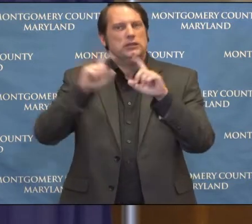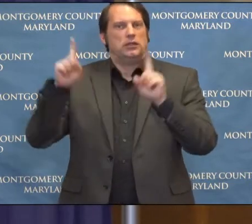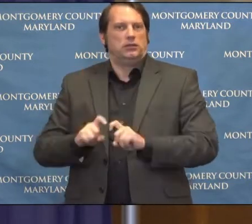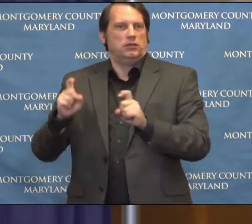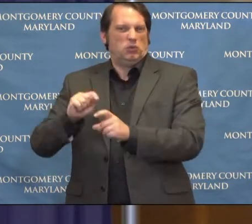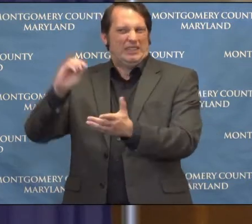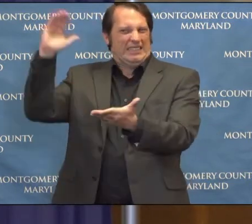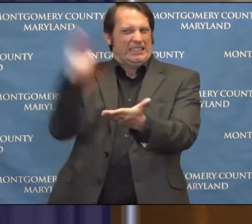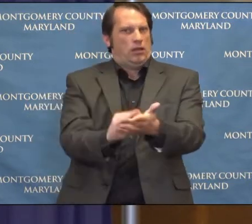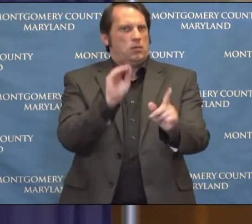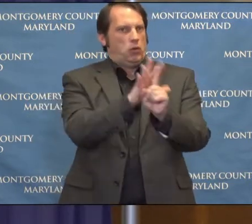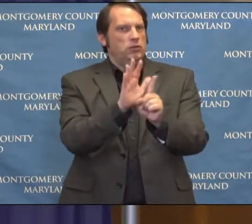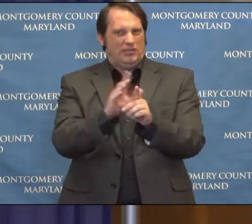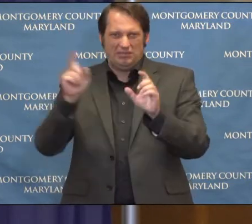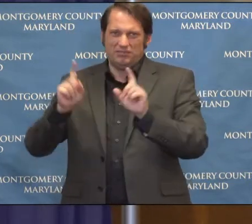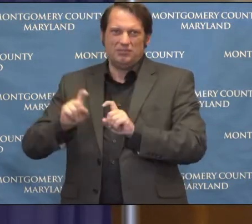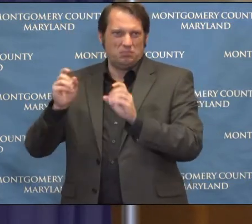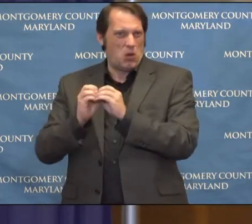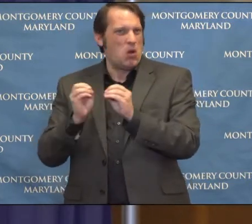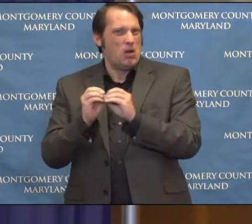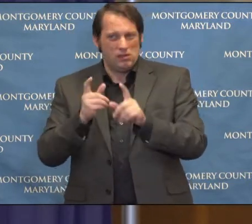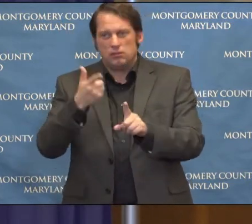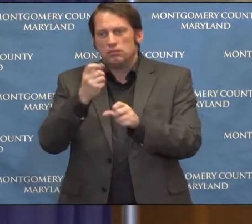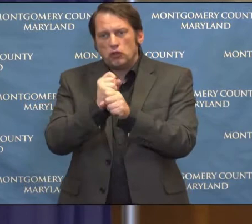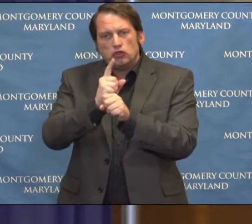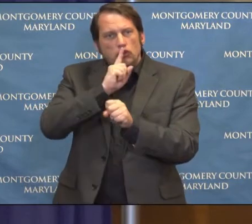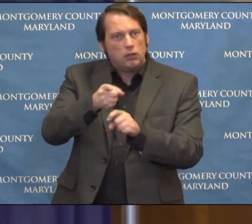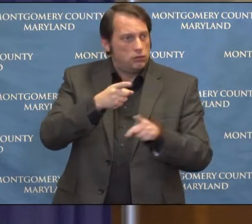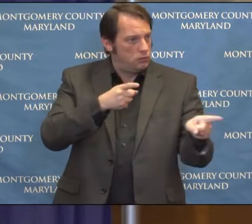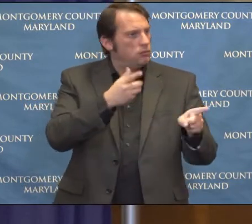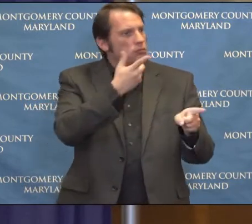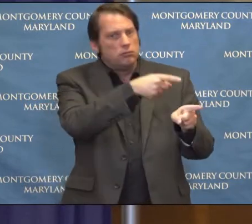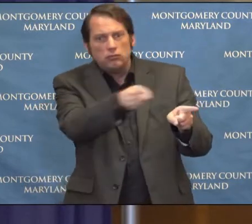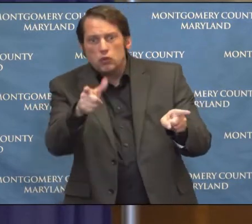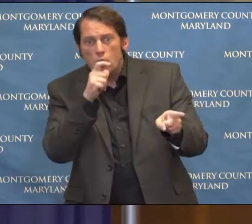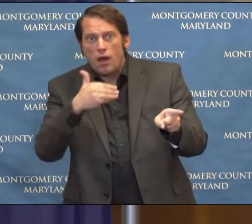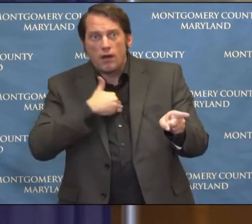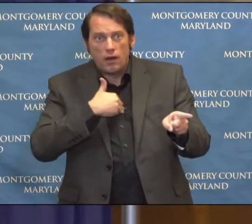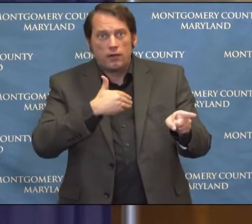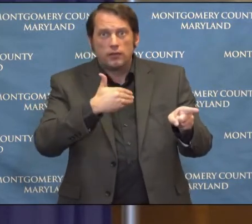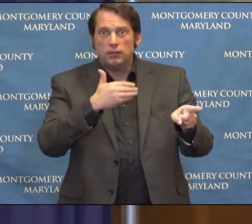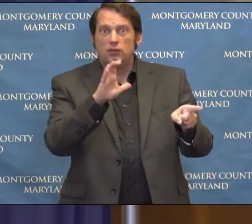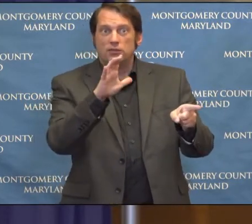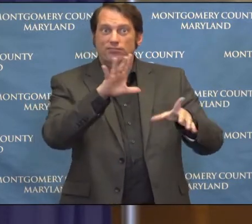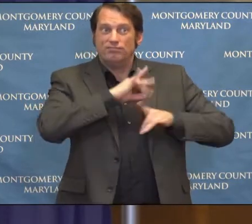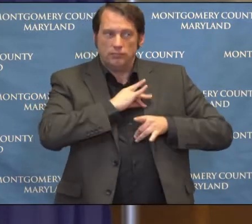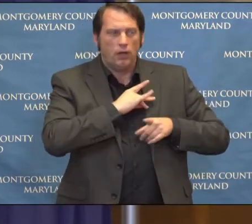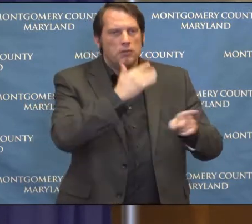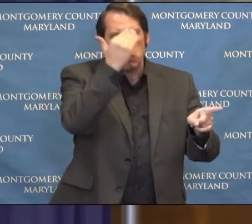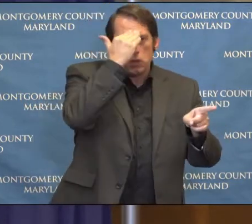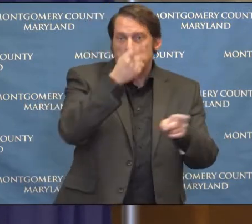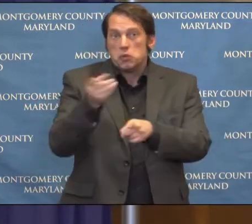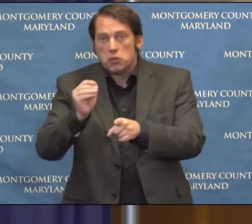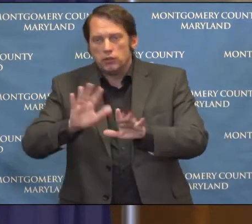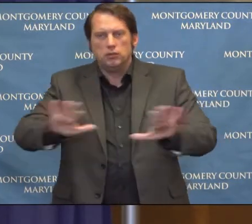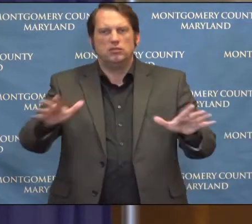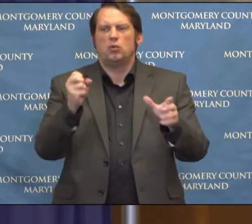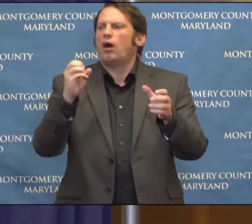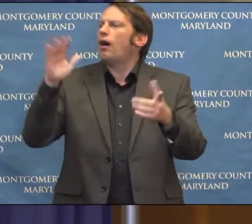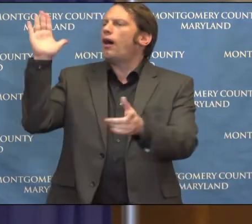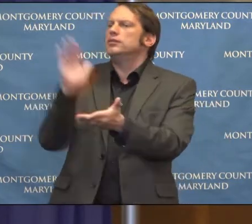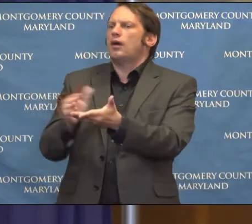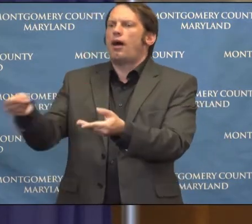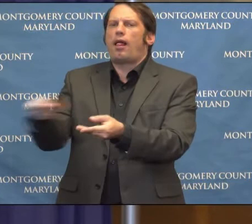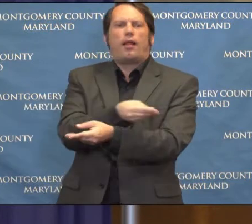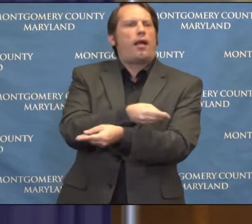status early on in the diagnosis period to cut down on the risk of transmitting to others. Now, as it relates to surge capacity, or not